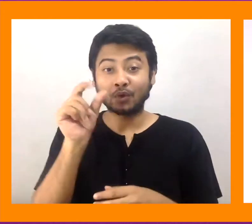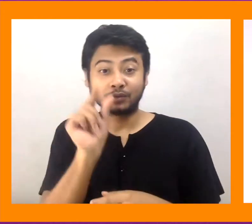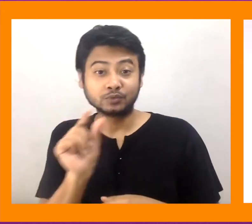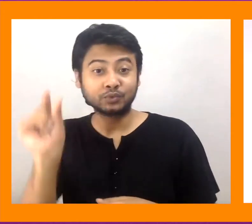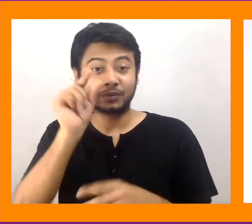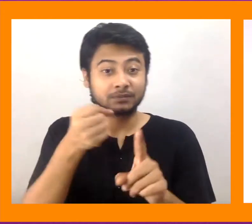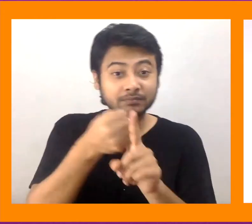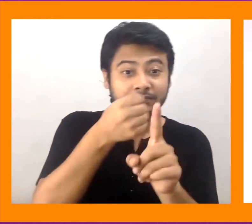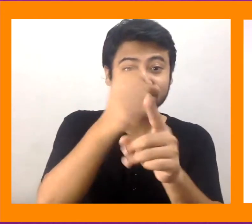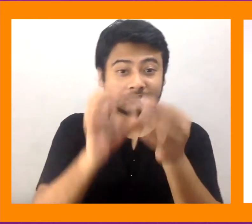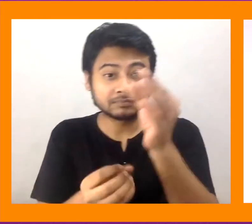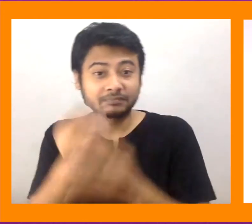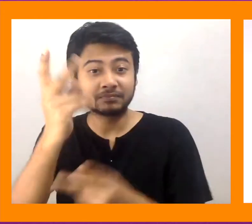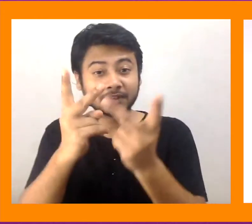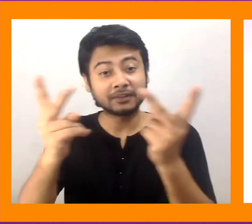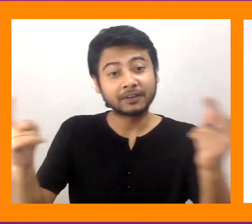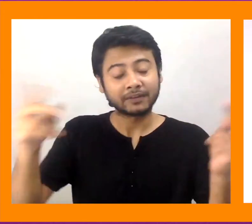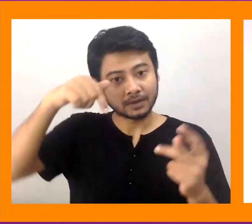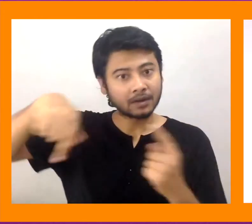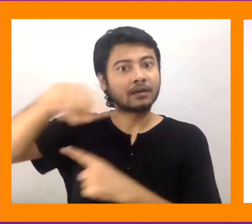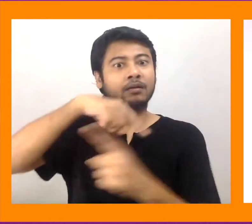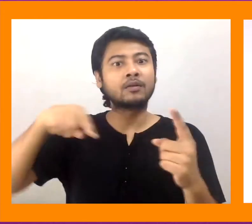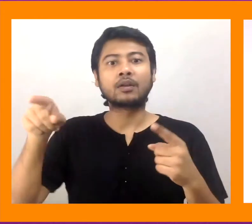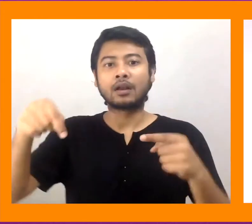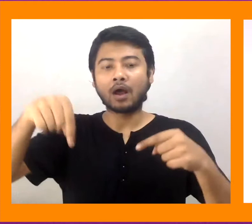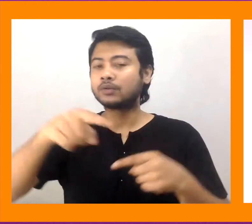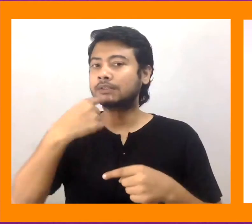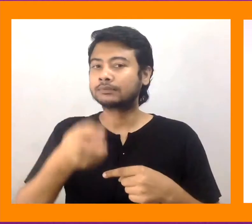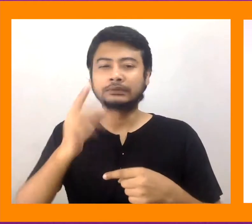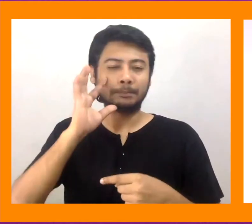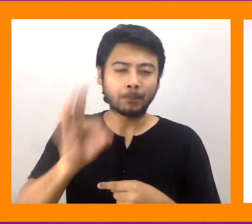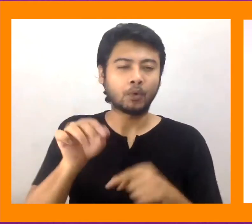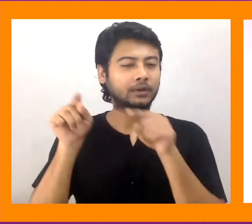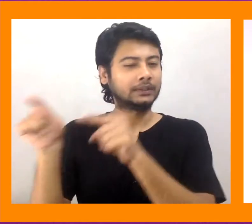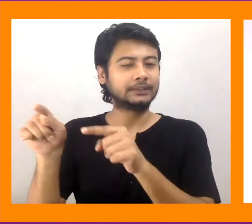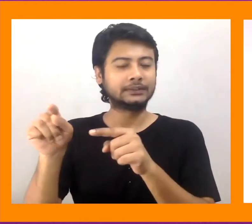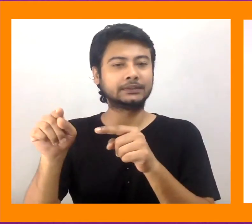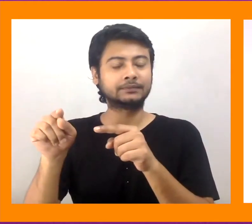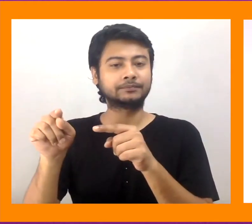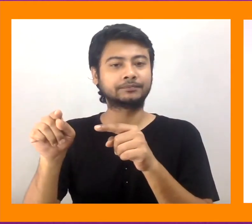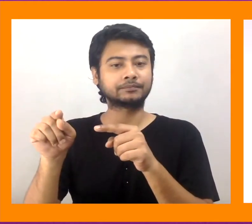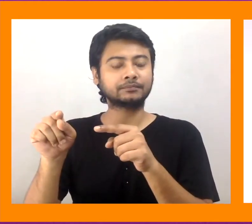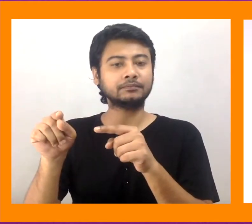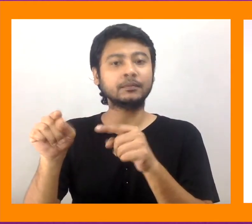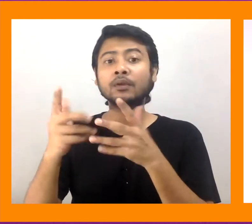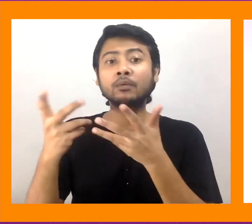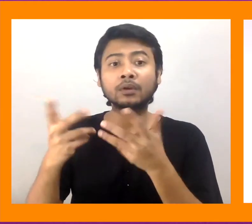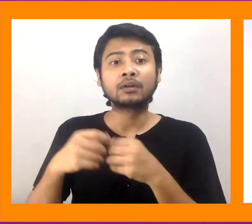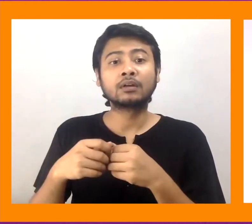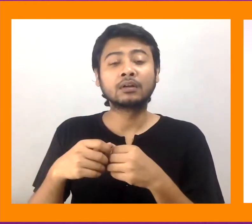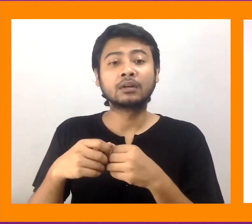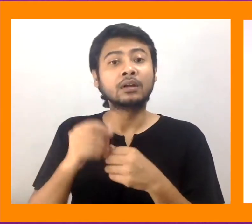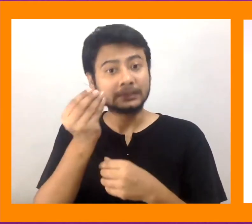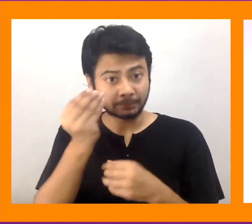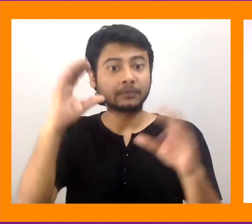academia to activist circles and organizations, and now has become something of a buzzword. But not many people are on the